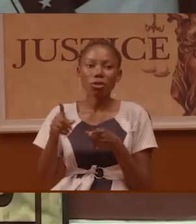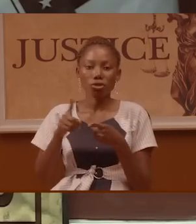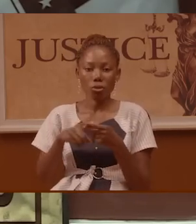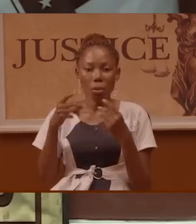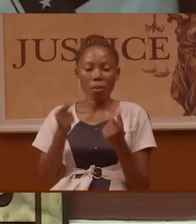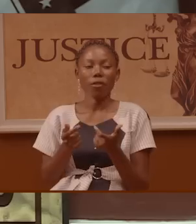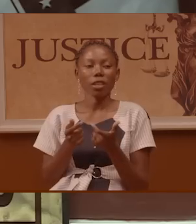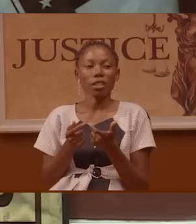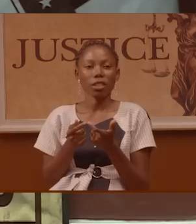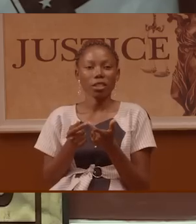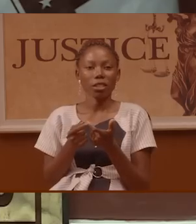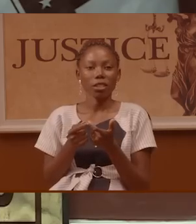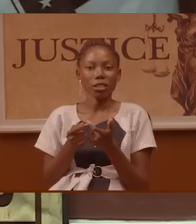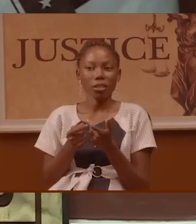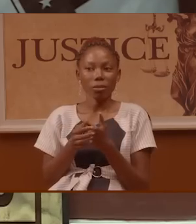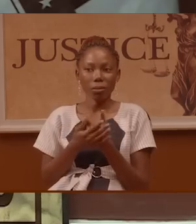off.